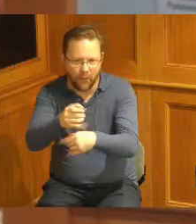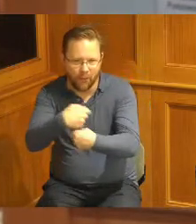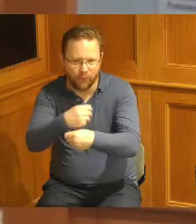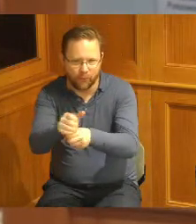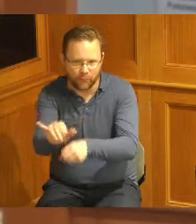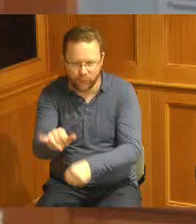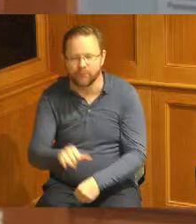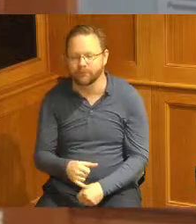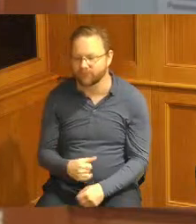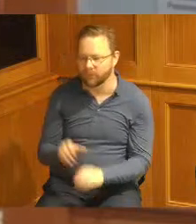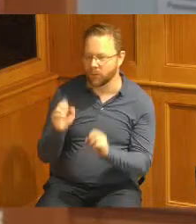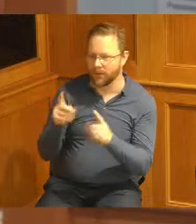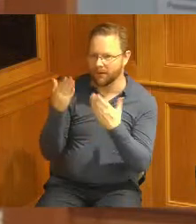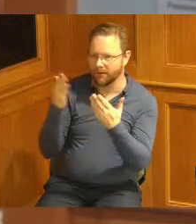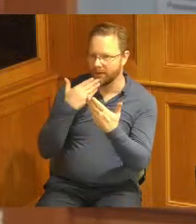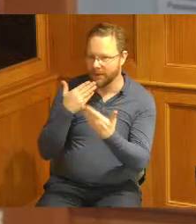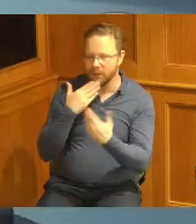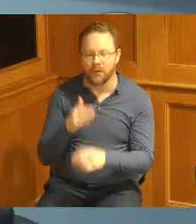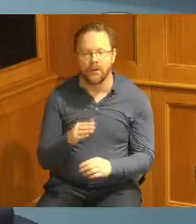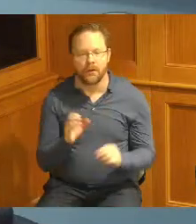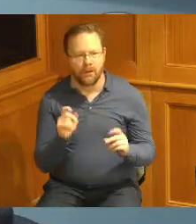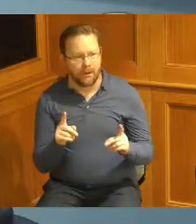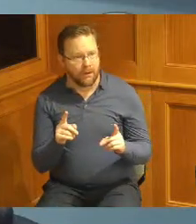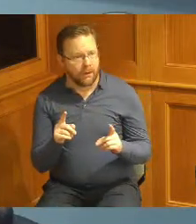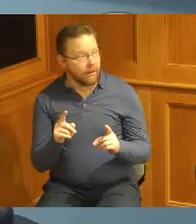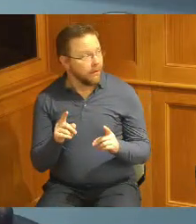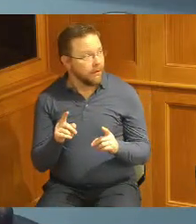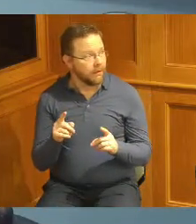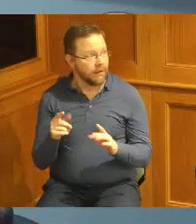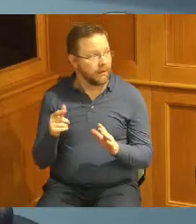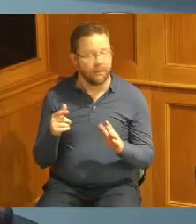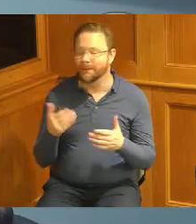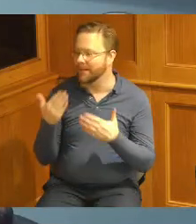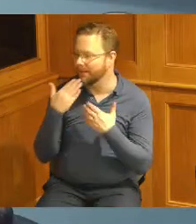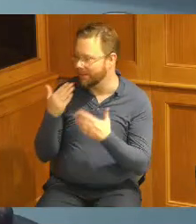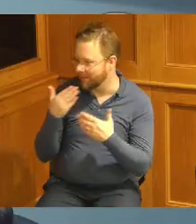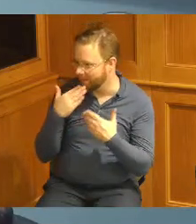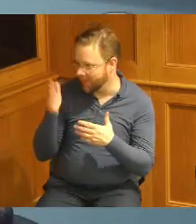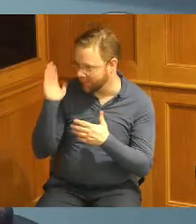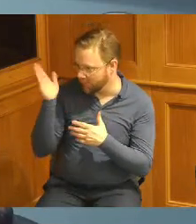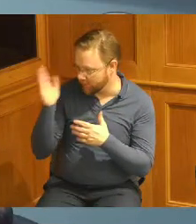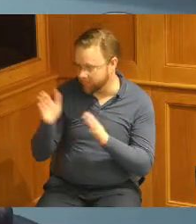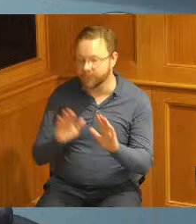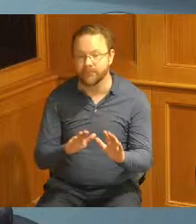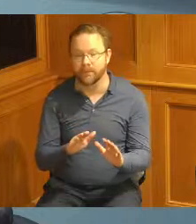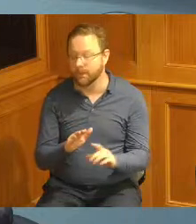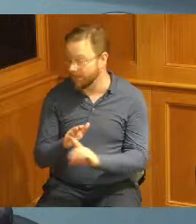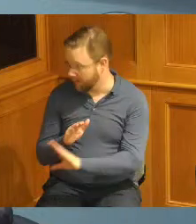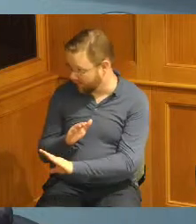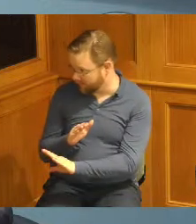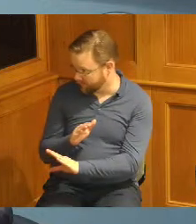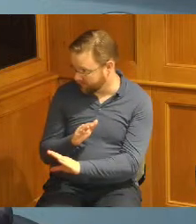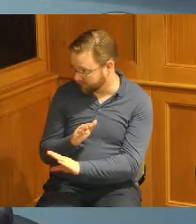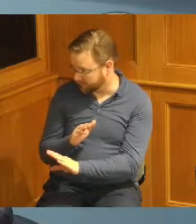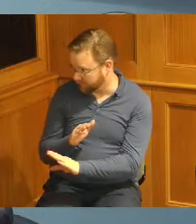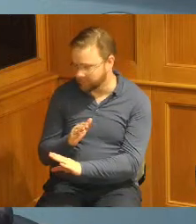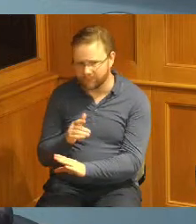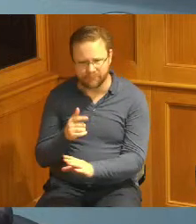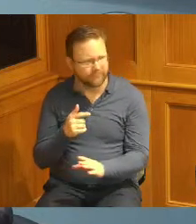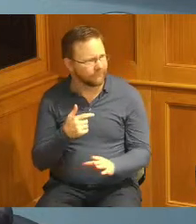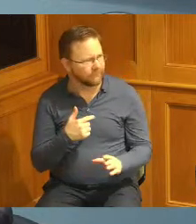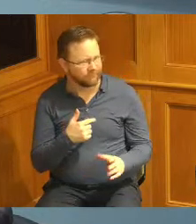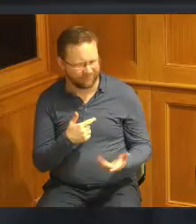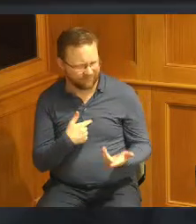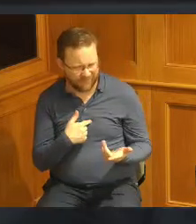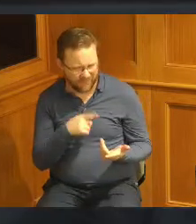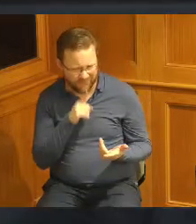Okay, great. Thank you. All right, Commissioner, I'm going to thank you for the presentation. Appreciate it. I don't know that I